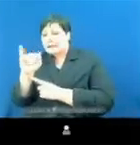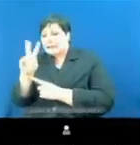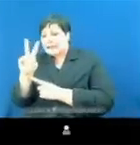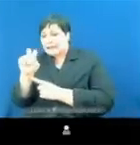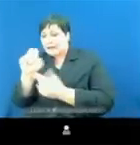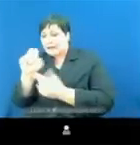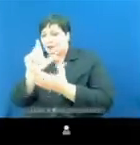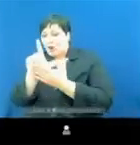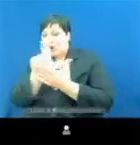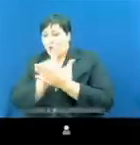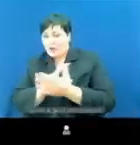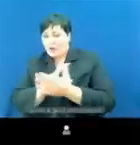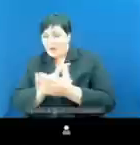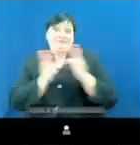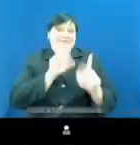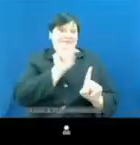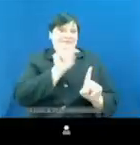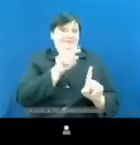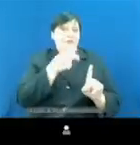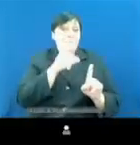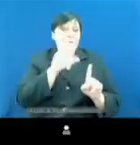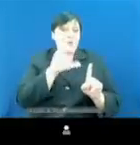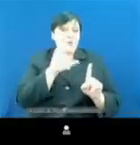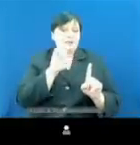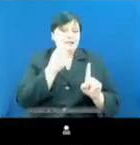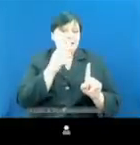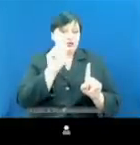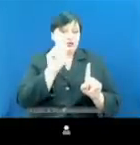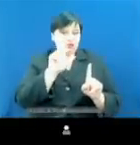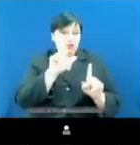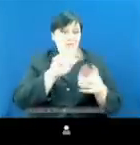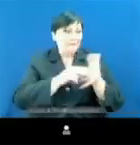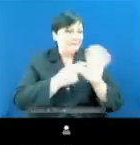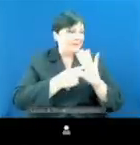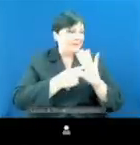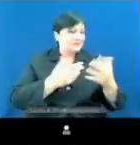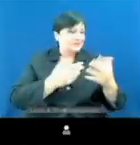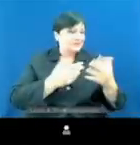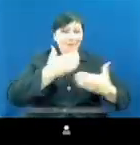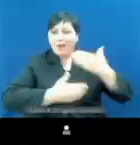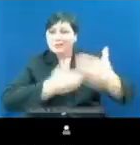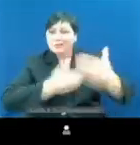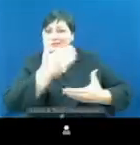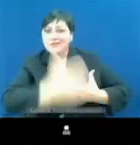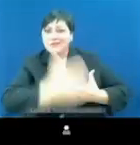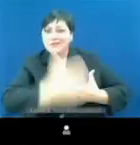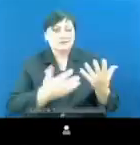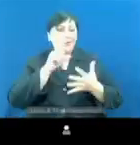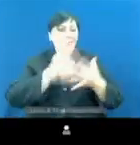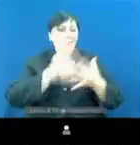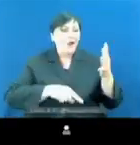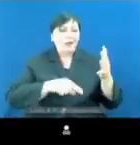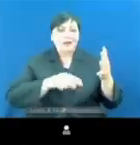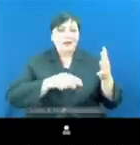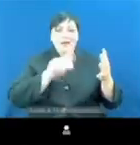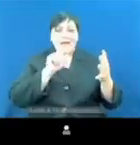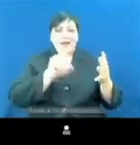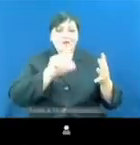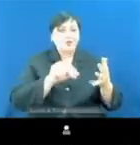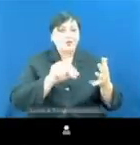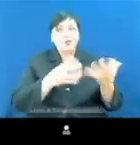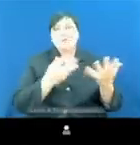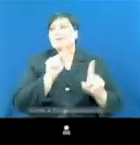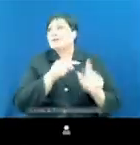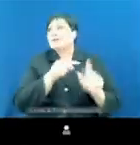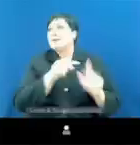So procedural means the procedures or the processes that are followed. Are you interpreting